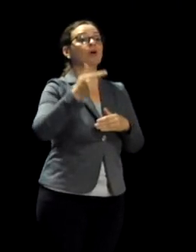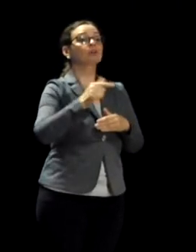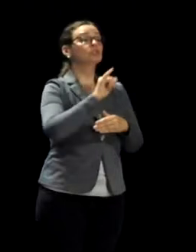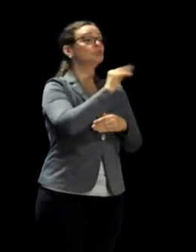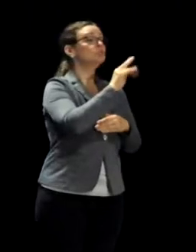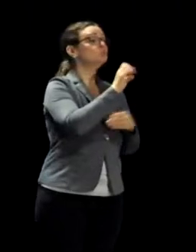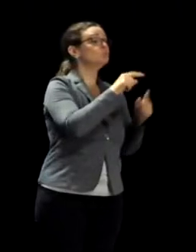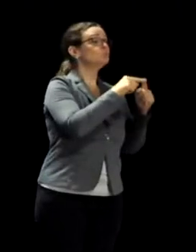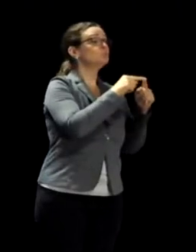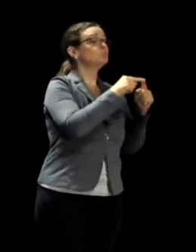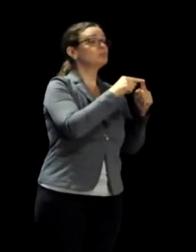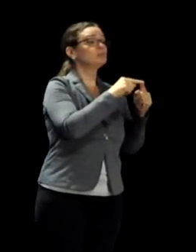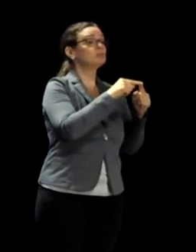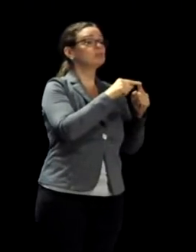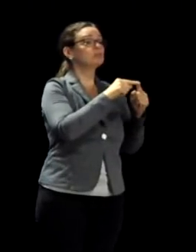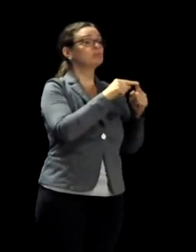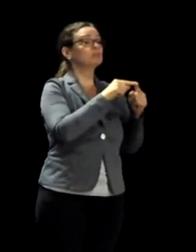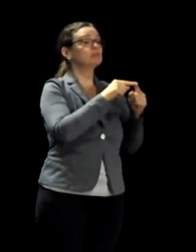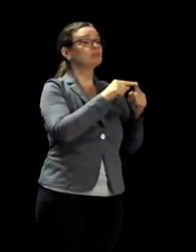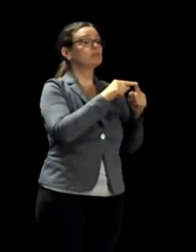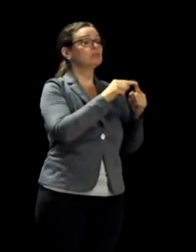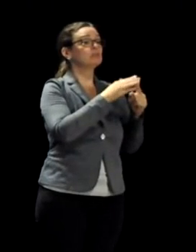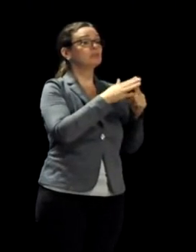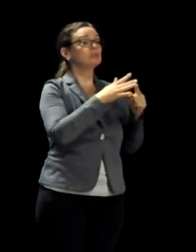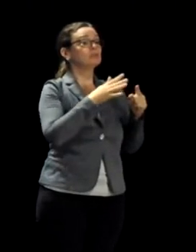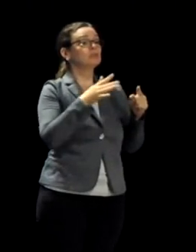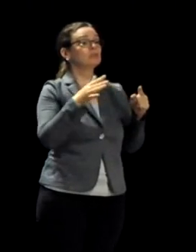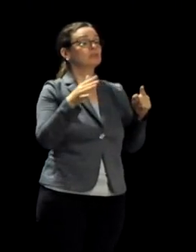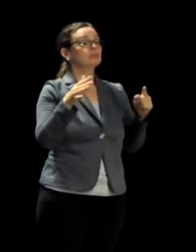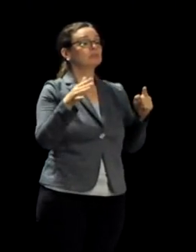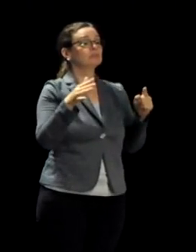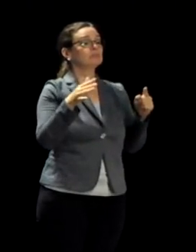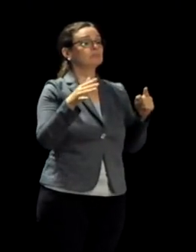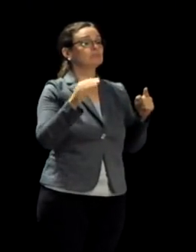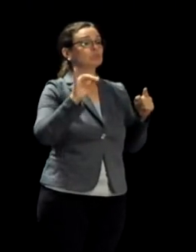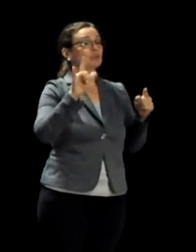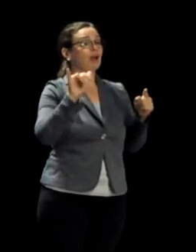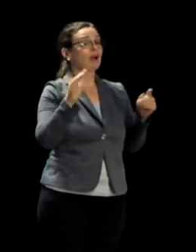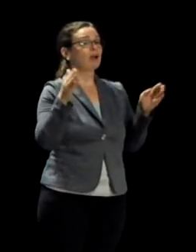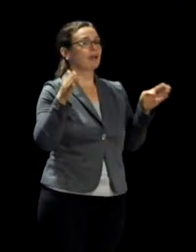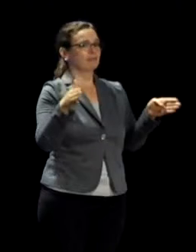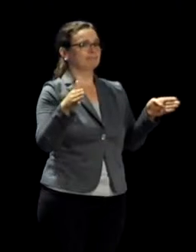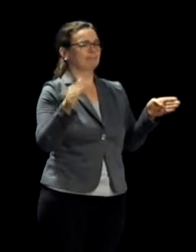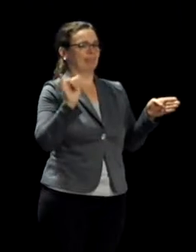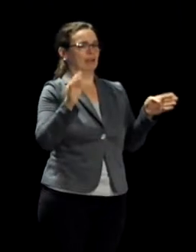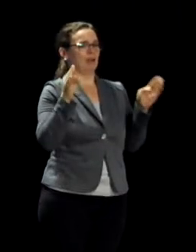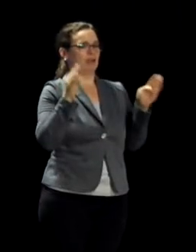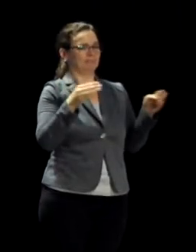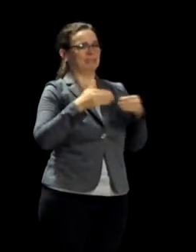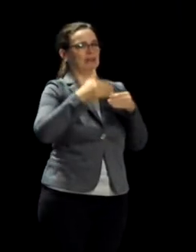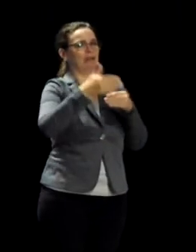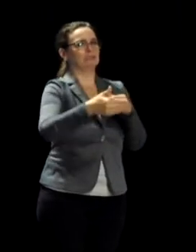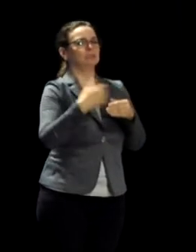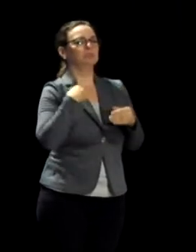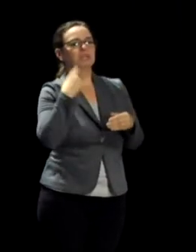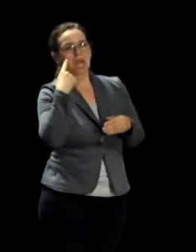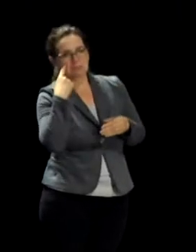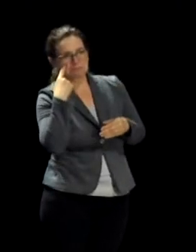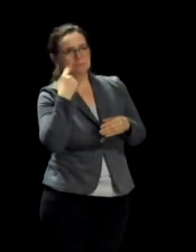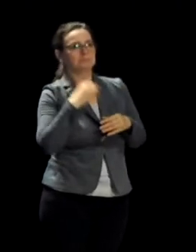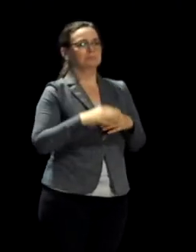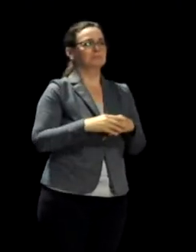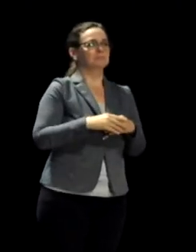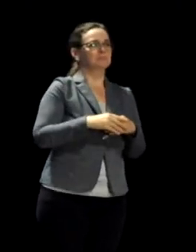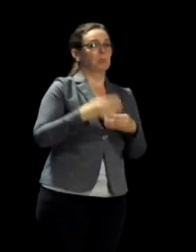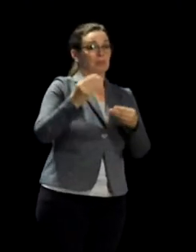and then there will be a cleanup, and then we'll have July. So we're always working on information and data that's